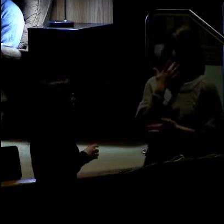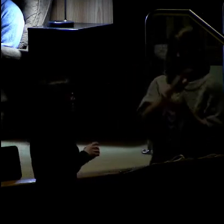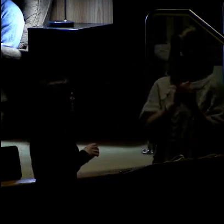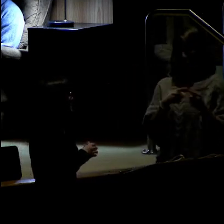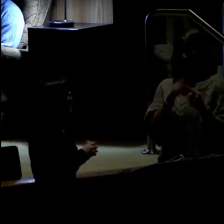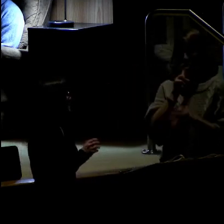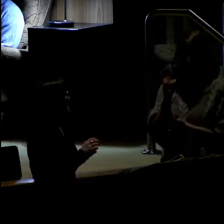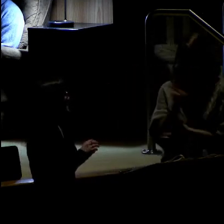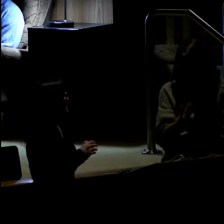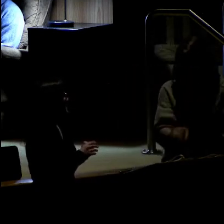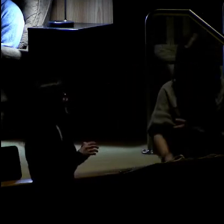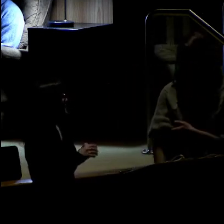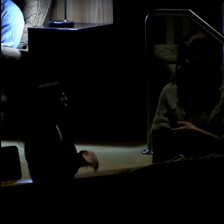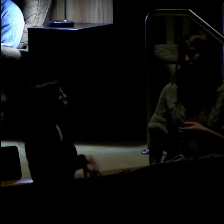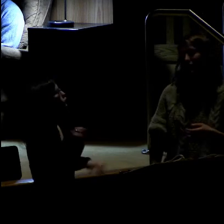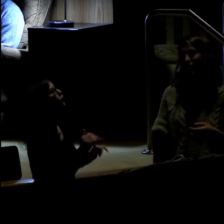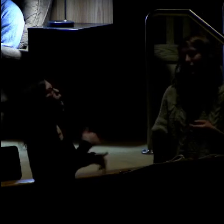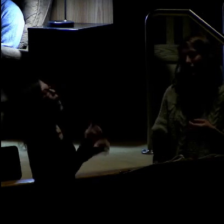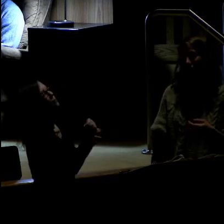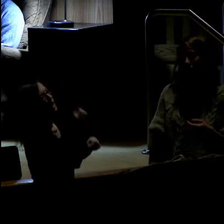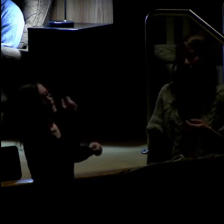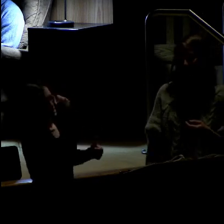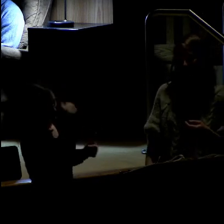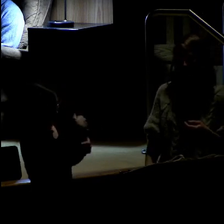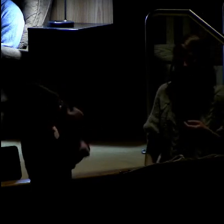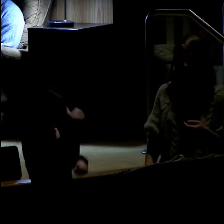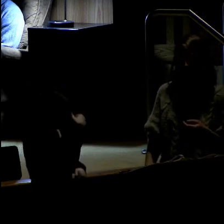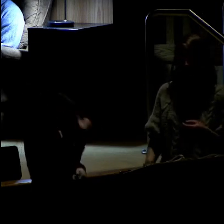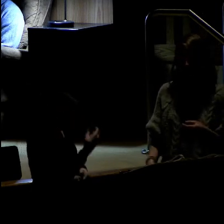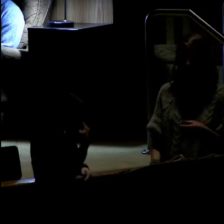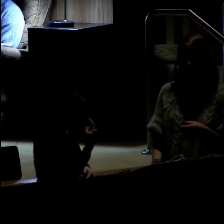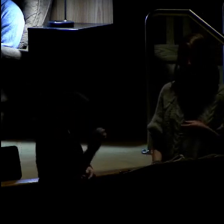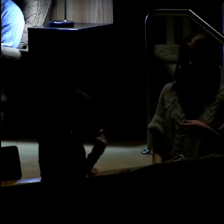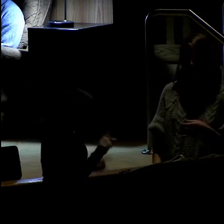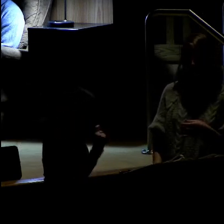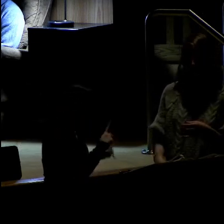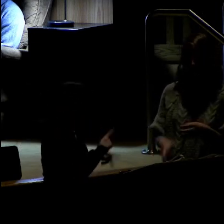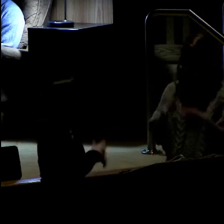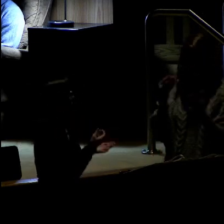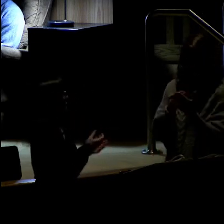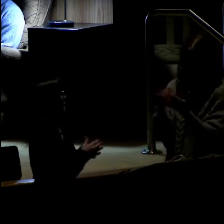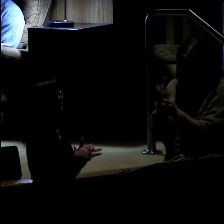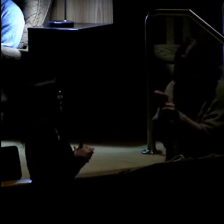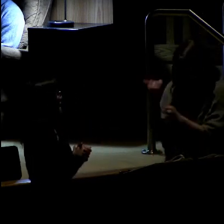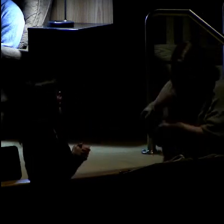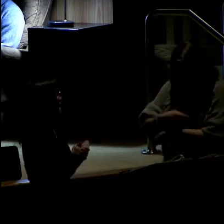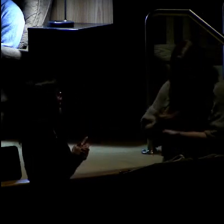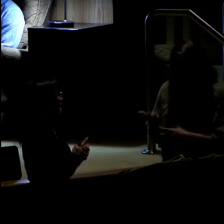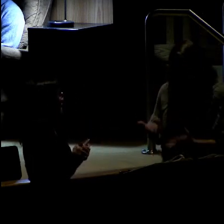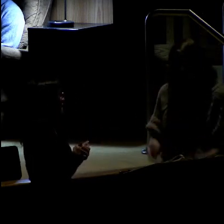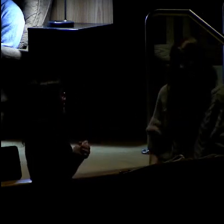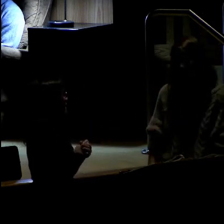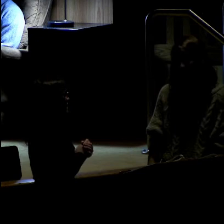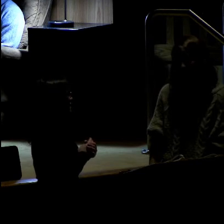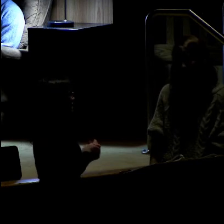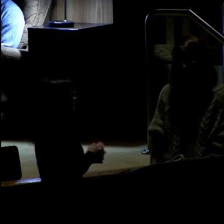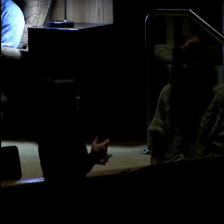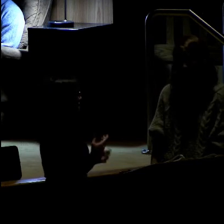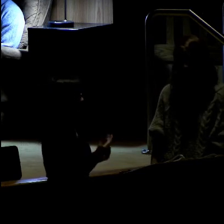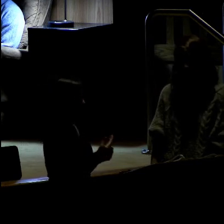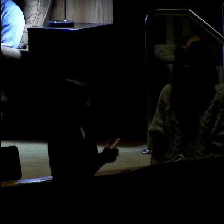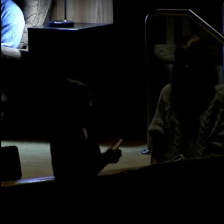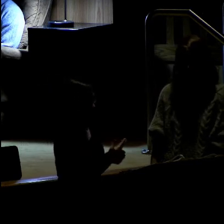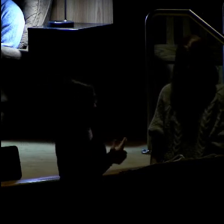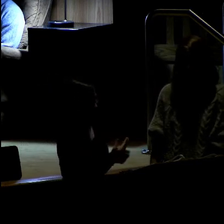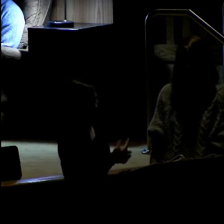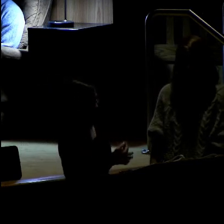snake. Oh, now this is making sense. How much did you get in the offering this morning? Sammy. No, it's all right, ma'am. We got about $11, son. That's all? Well, every little bit